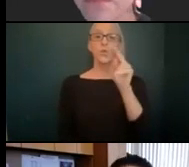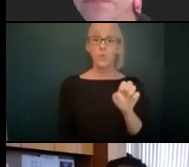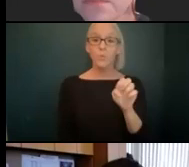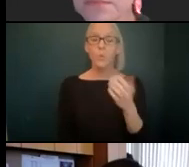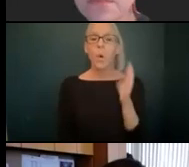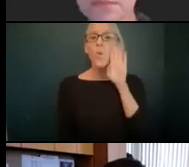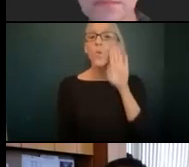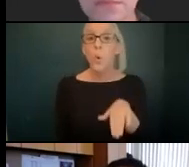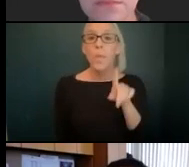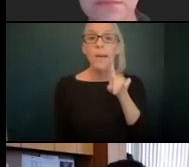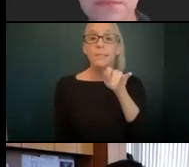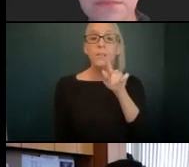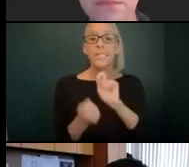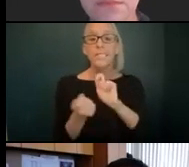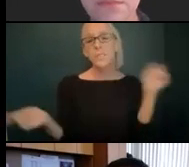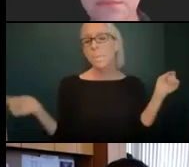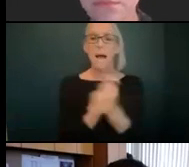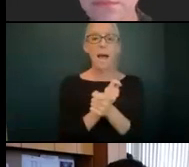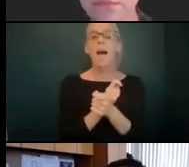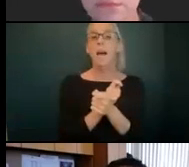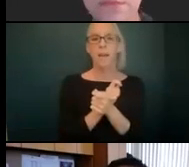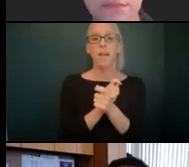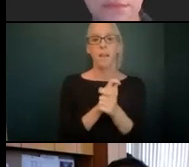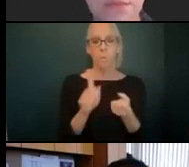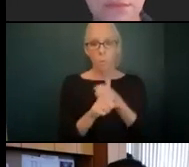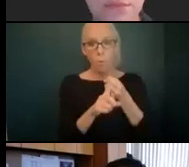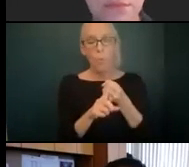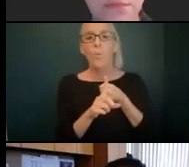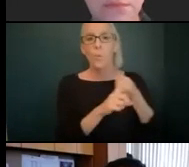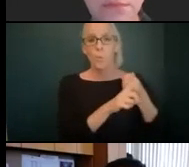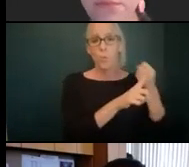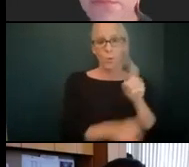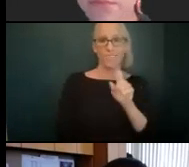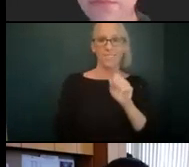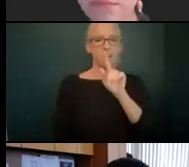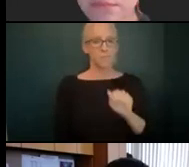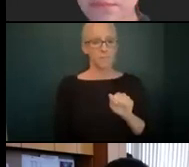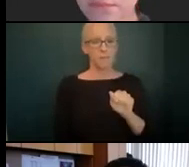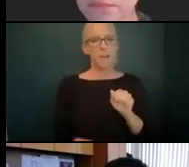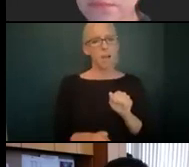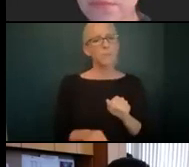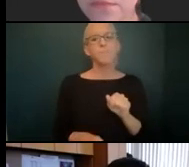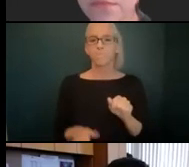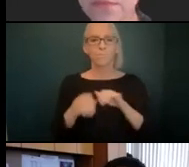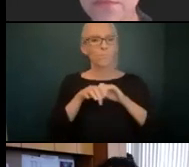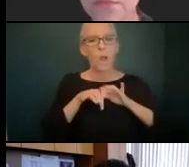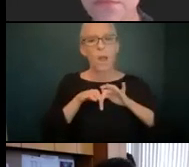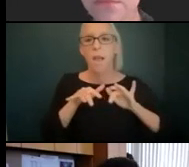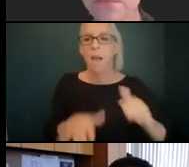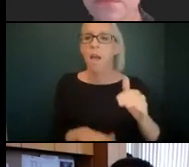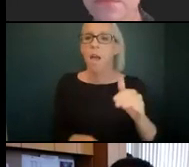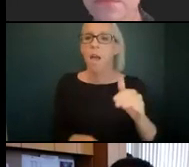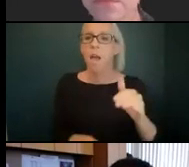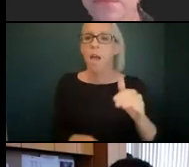we saw a dramatic change in the virus that was attacking, and we knew it was Delta. We knew it was coming throughout July. We knew it was coming, and